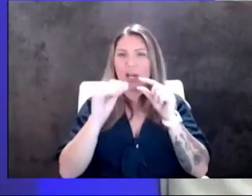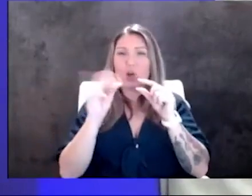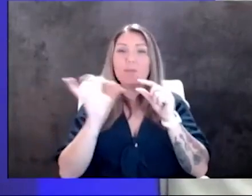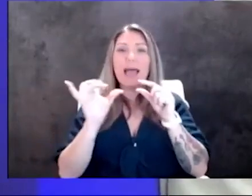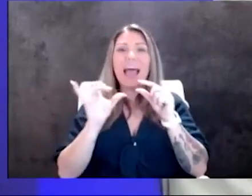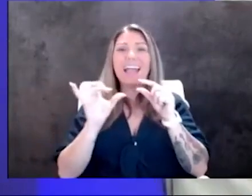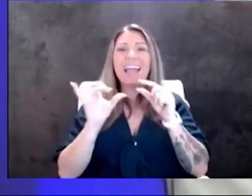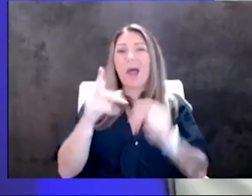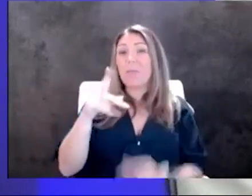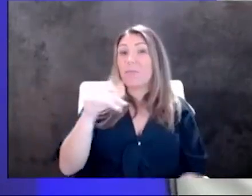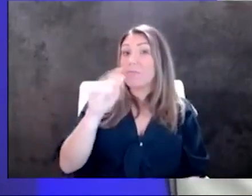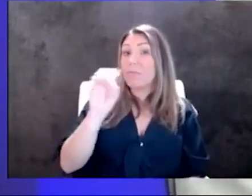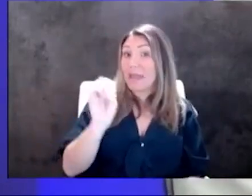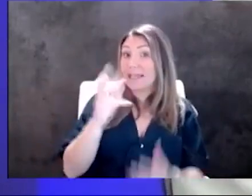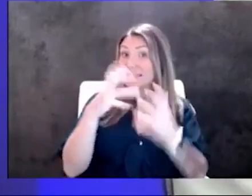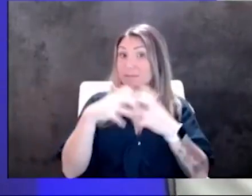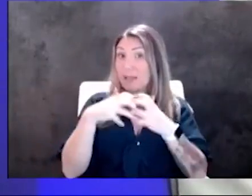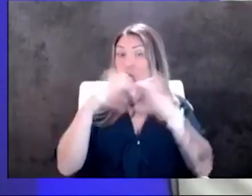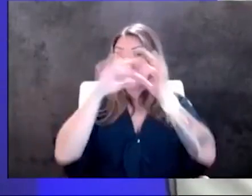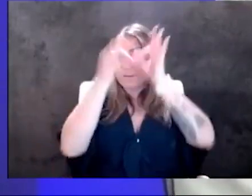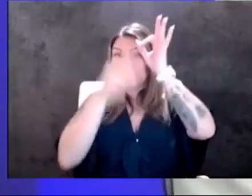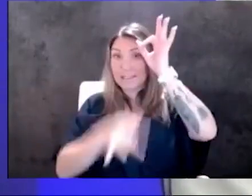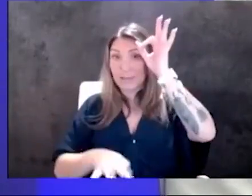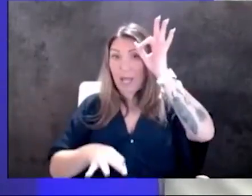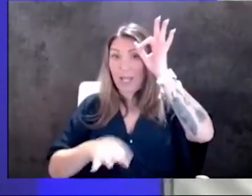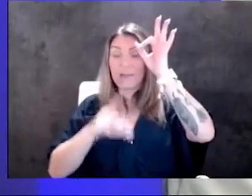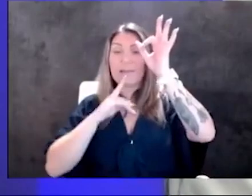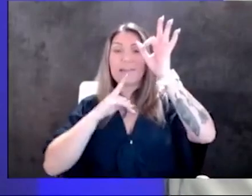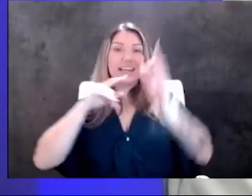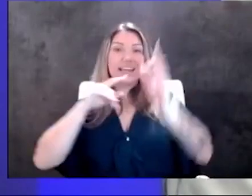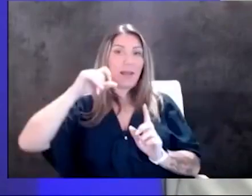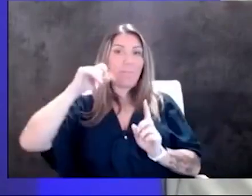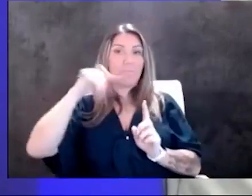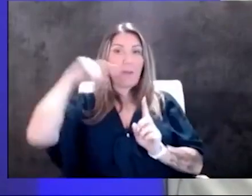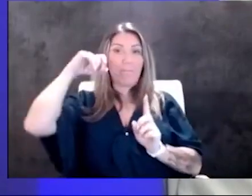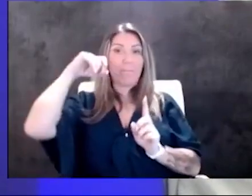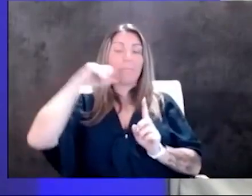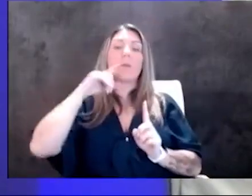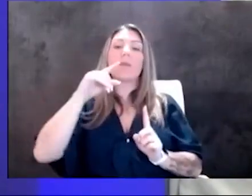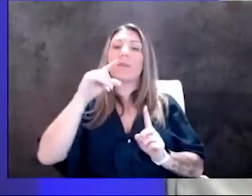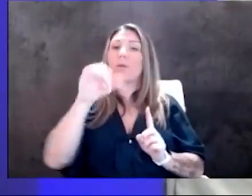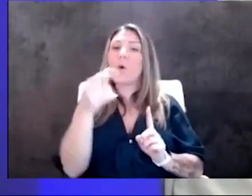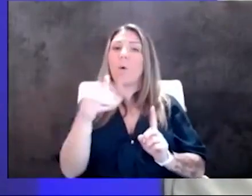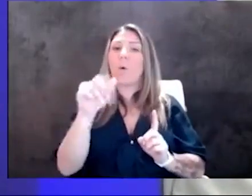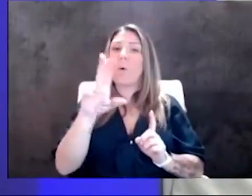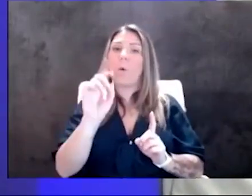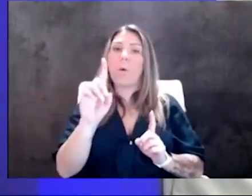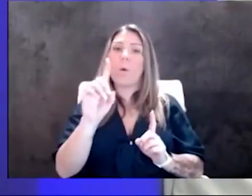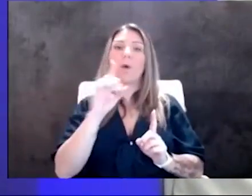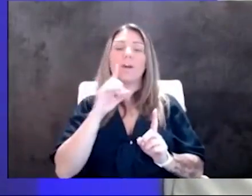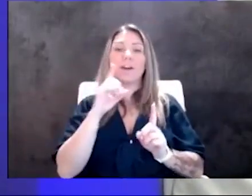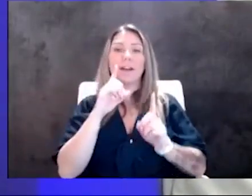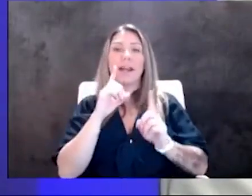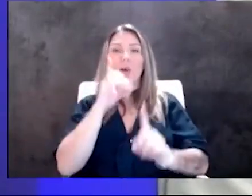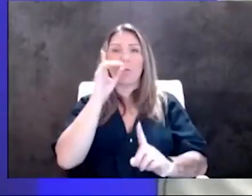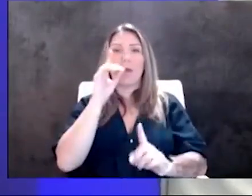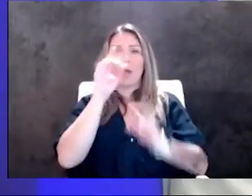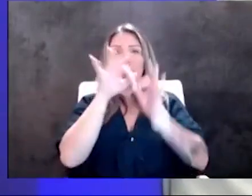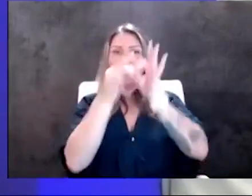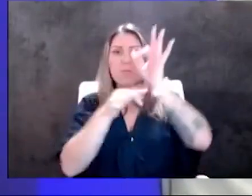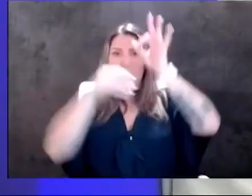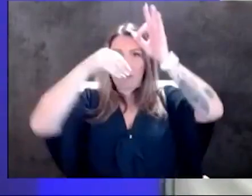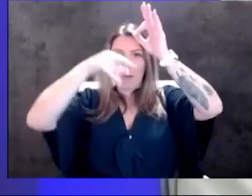of the spine, that sends little bursts of energy to the spinal cord to manage nerve pain in the feet. What's new about this one is that, it's